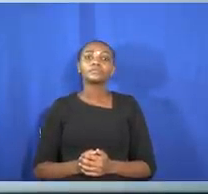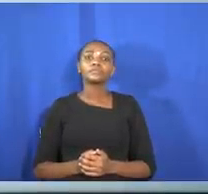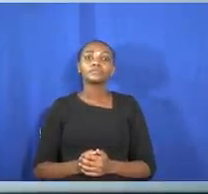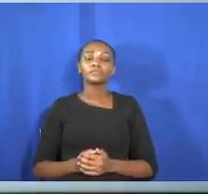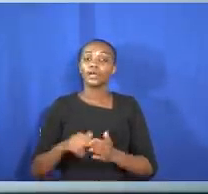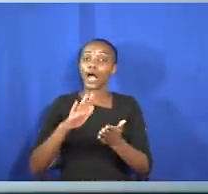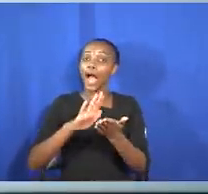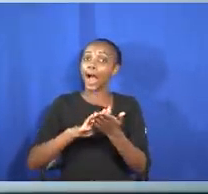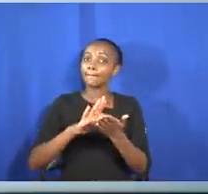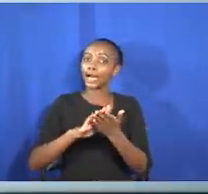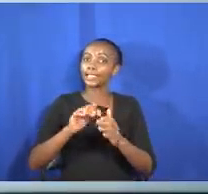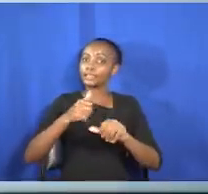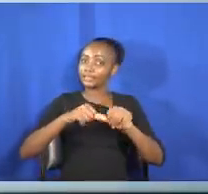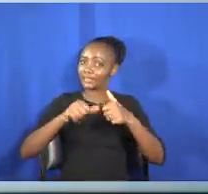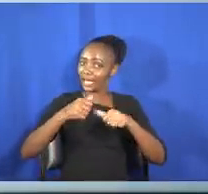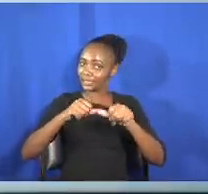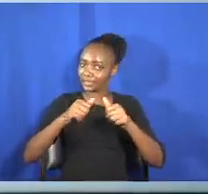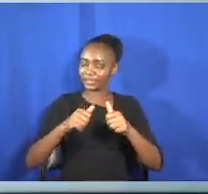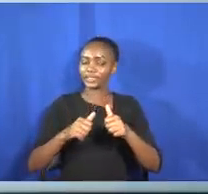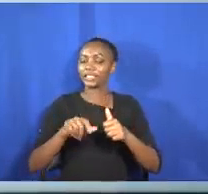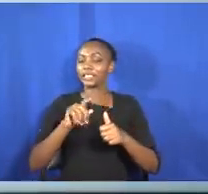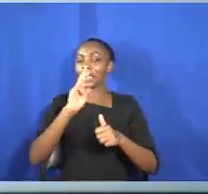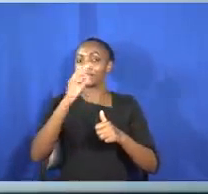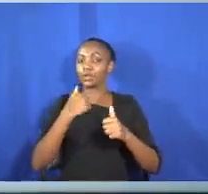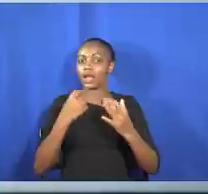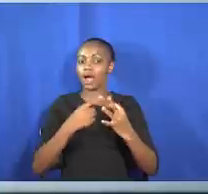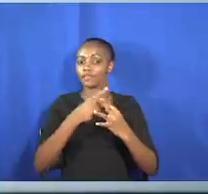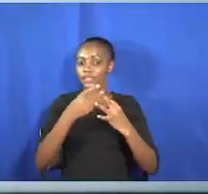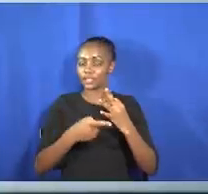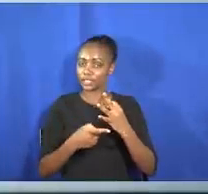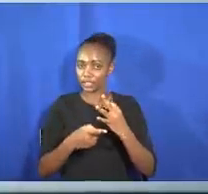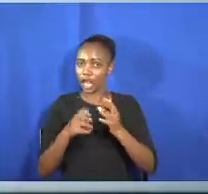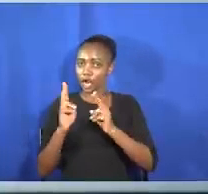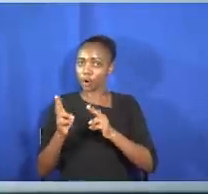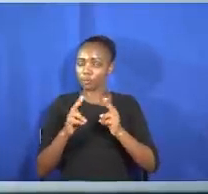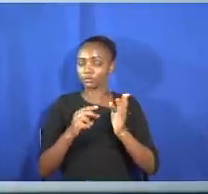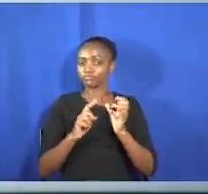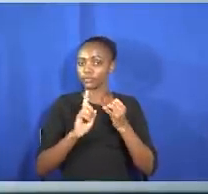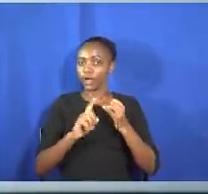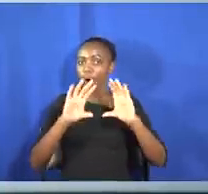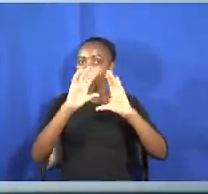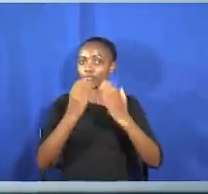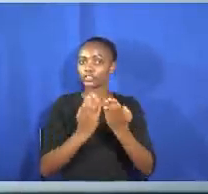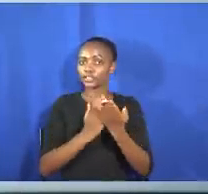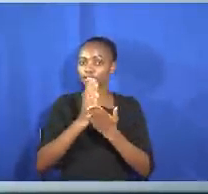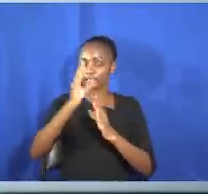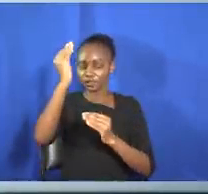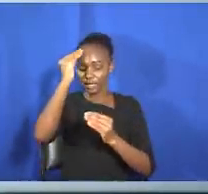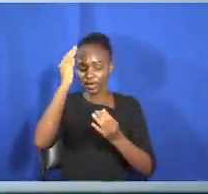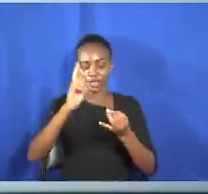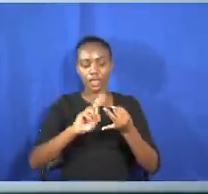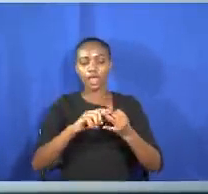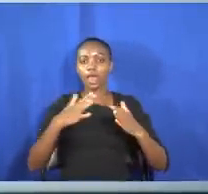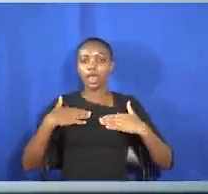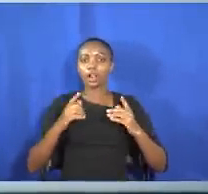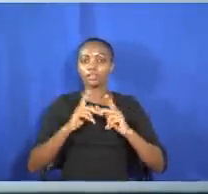the STEM pathway is the applied sciences. Here they will take the 3 common learning areas: community service